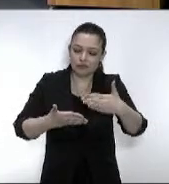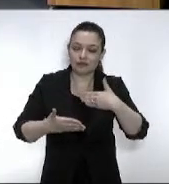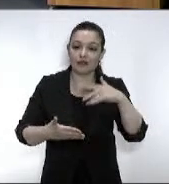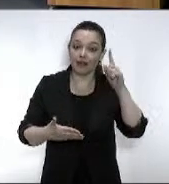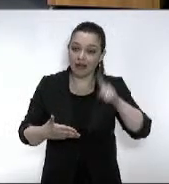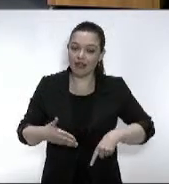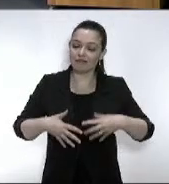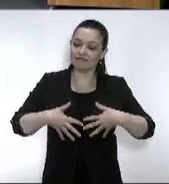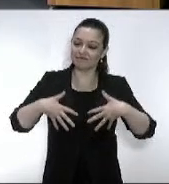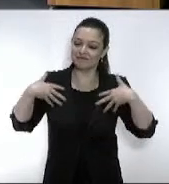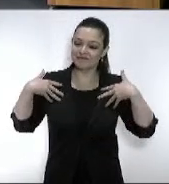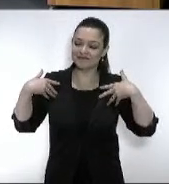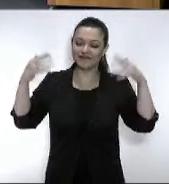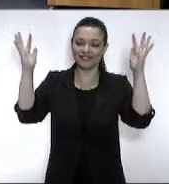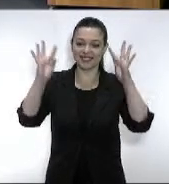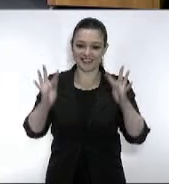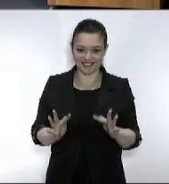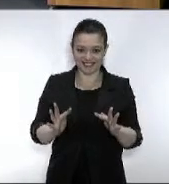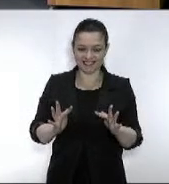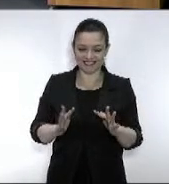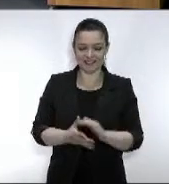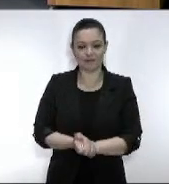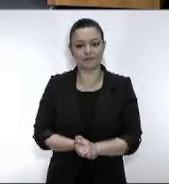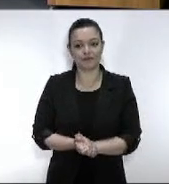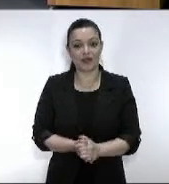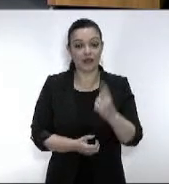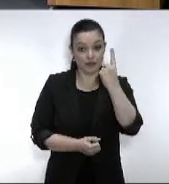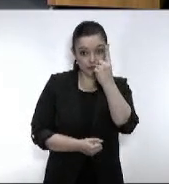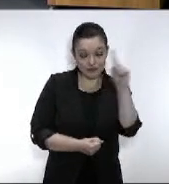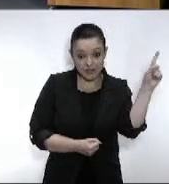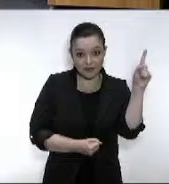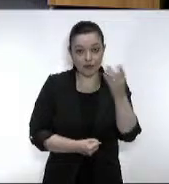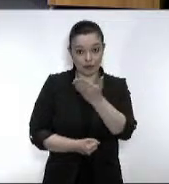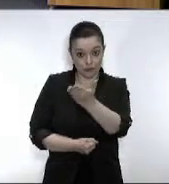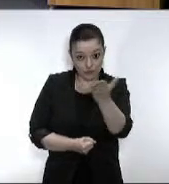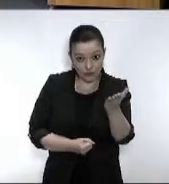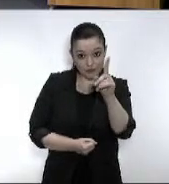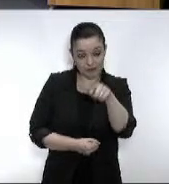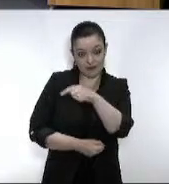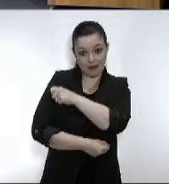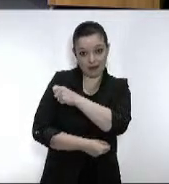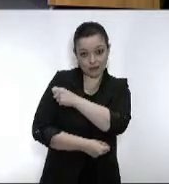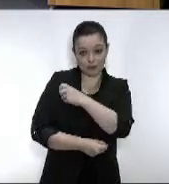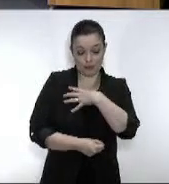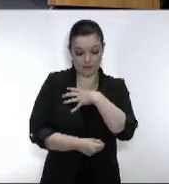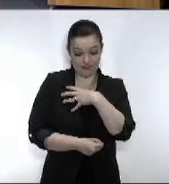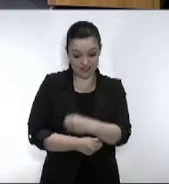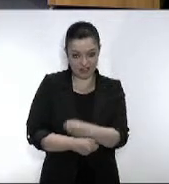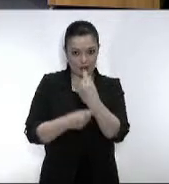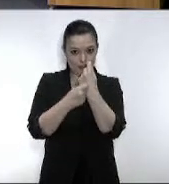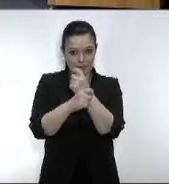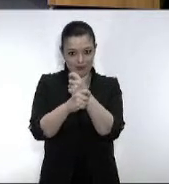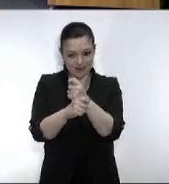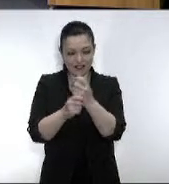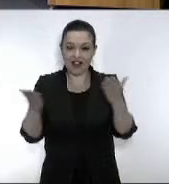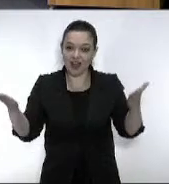have developed that family sense. And to close it, like to say that you as sons and daughters of